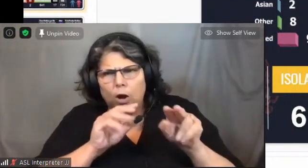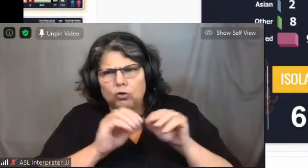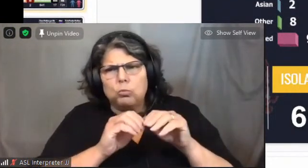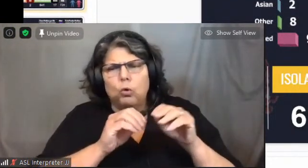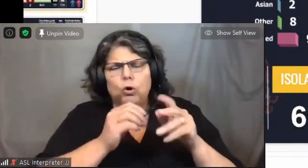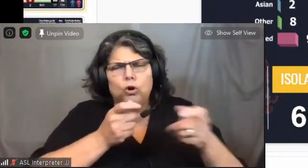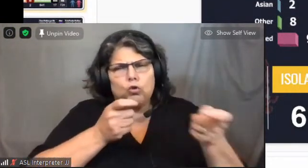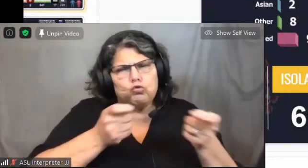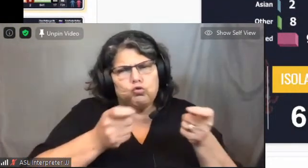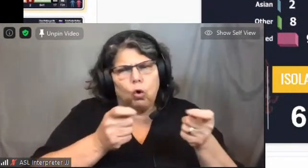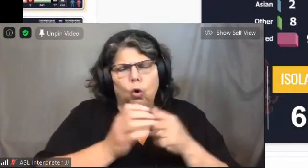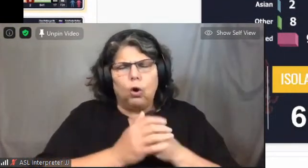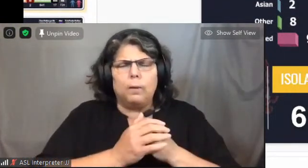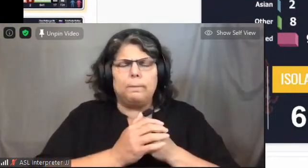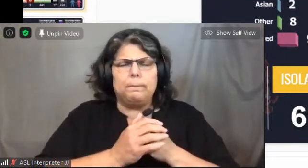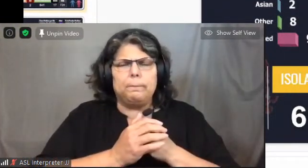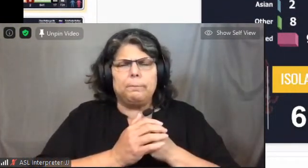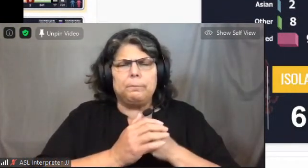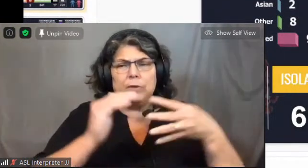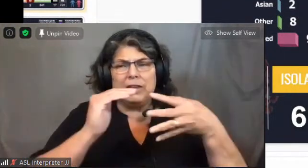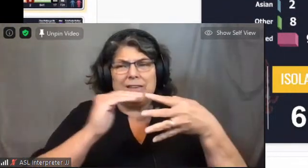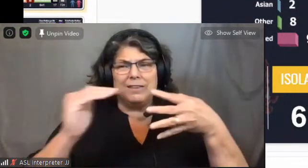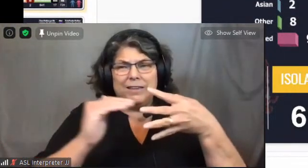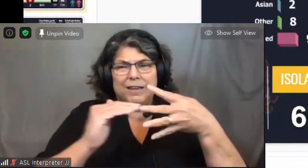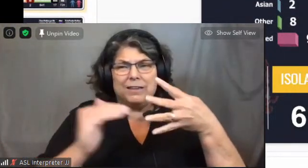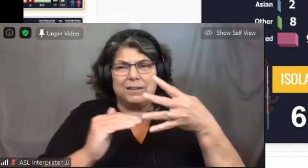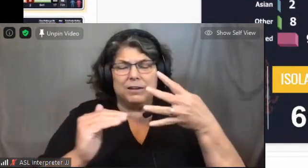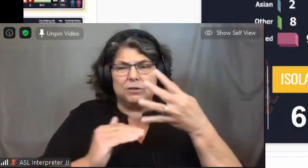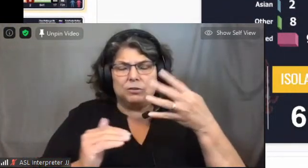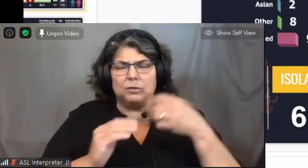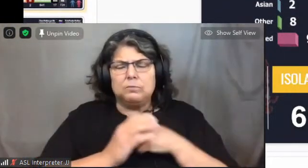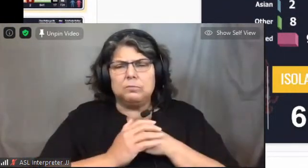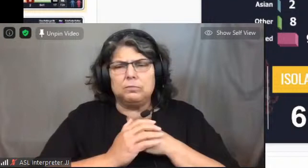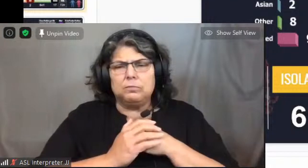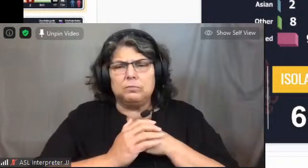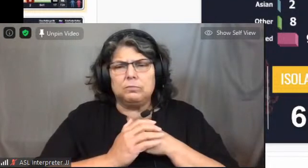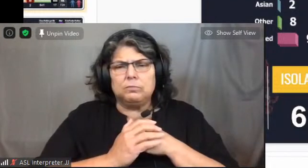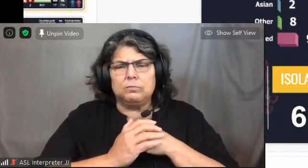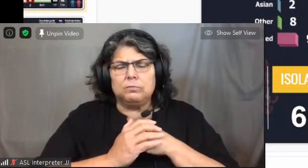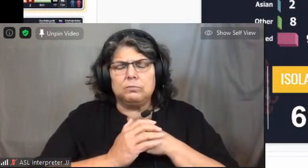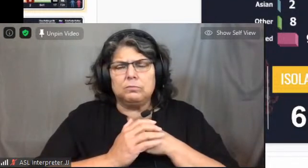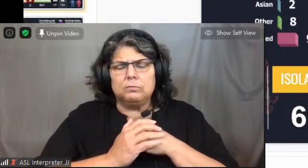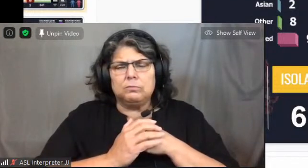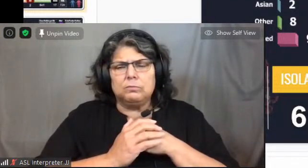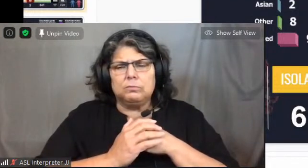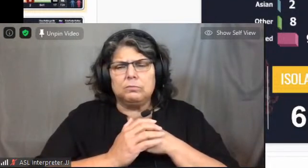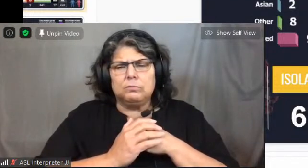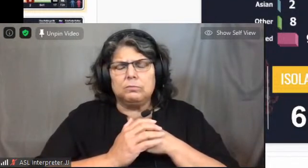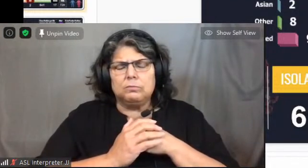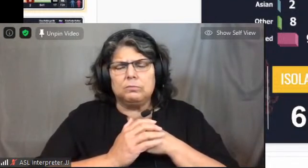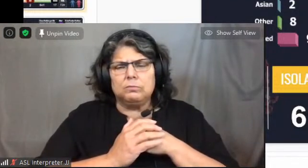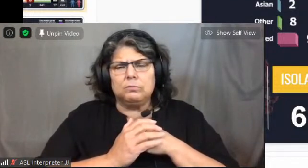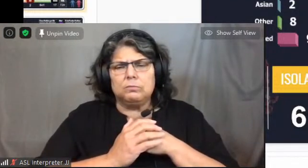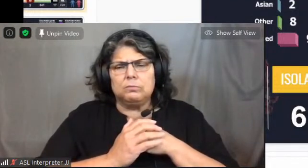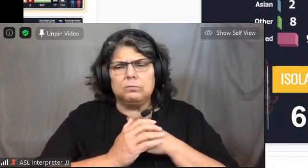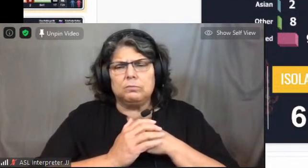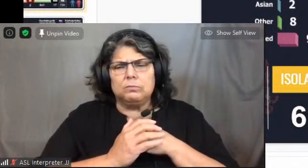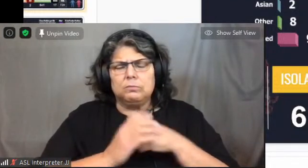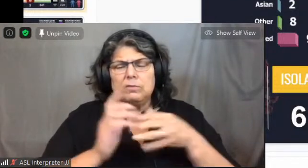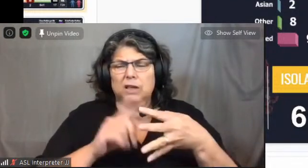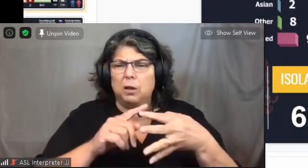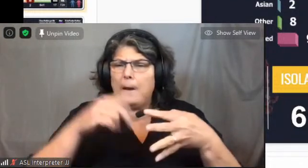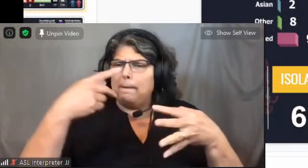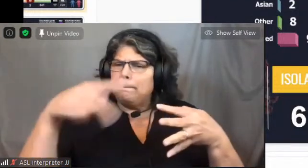tiers. So the tiers are in the order of 1 is widespread, and the color that's accepted is